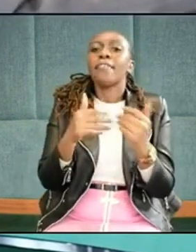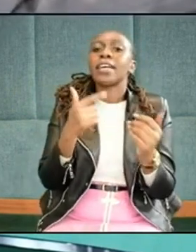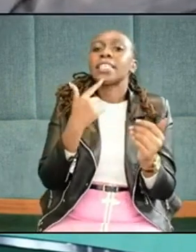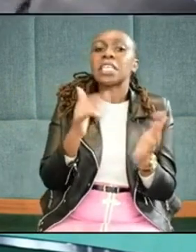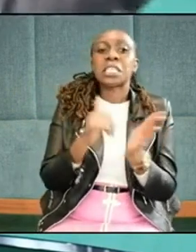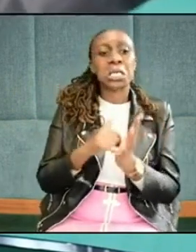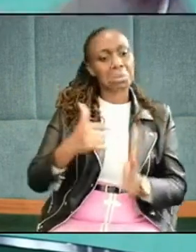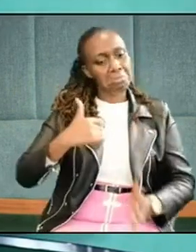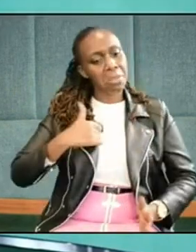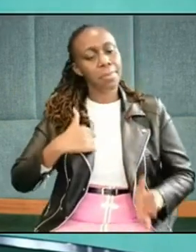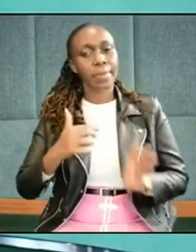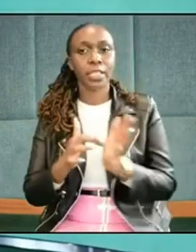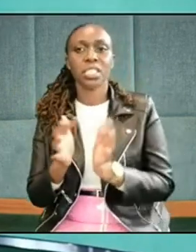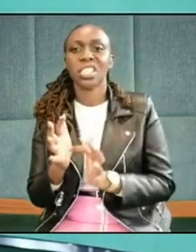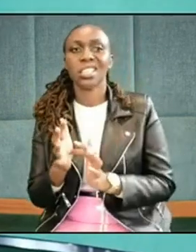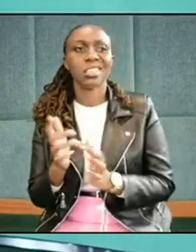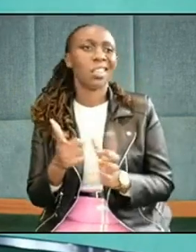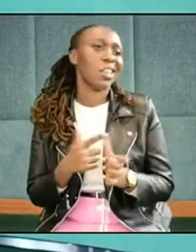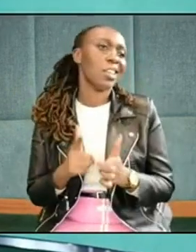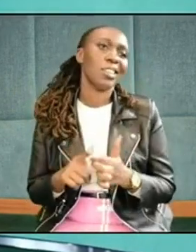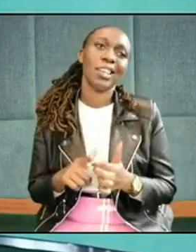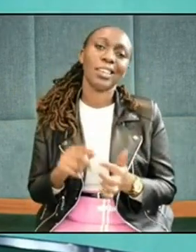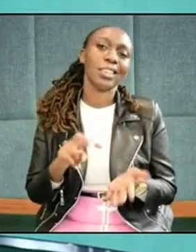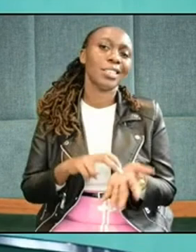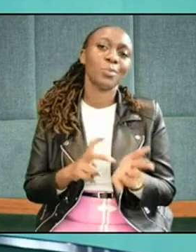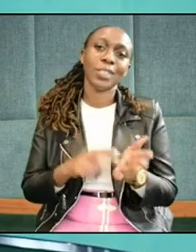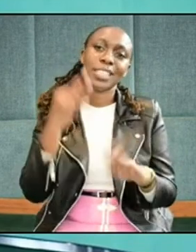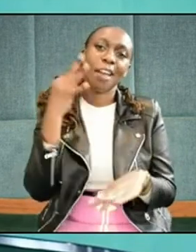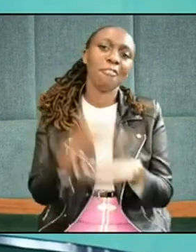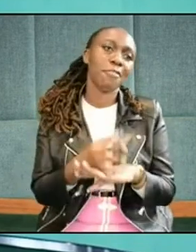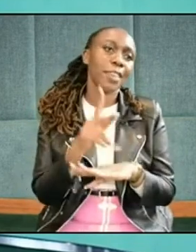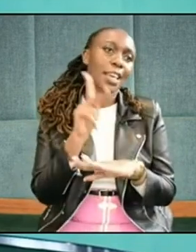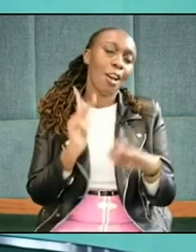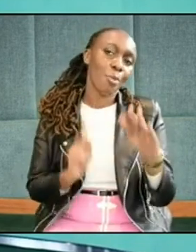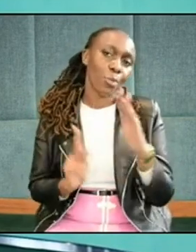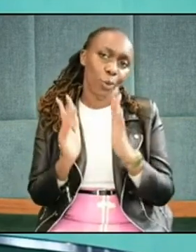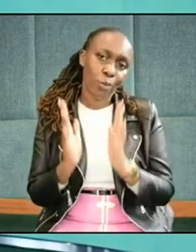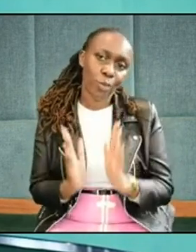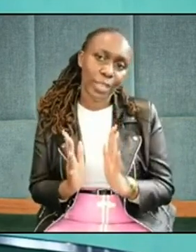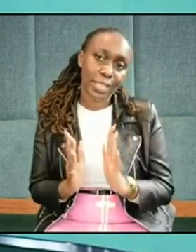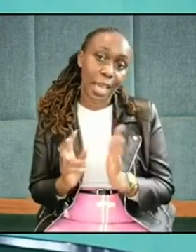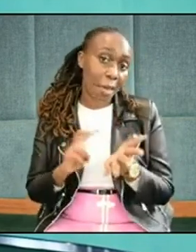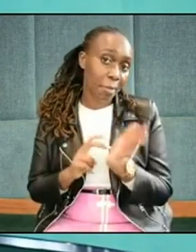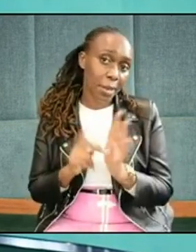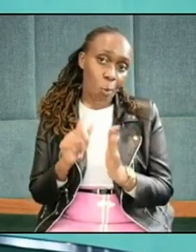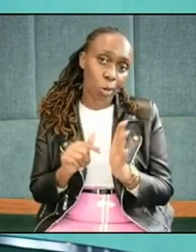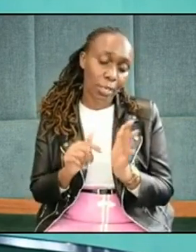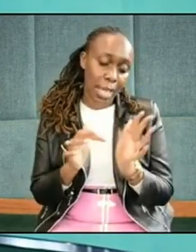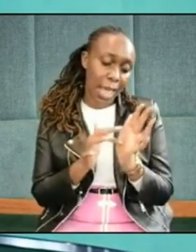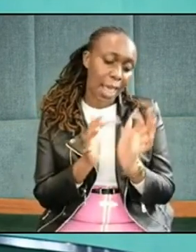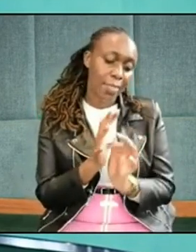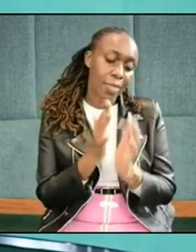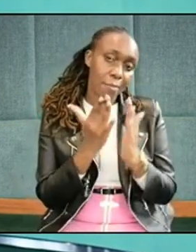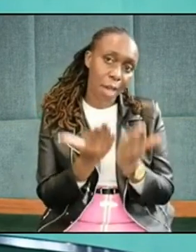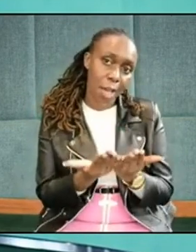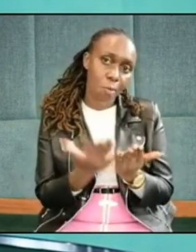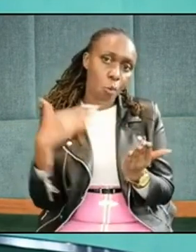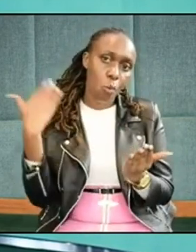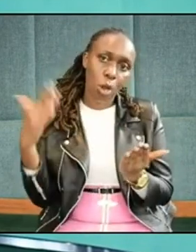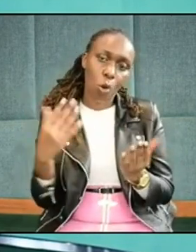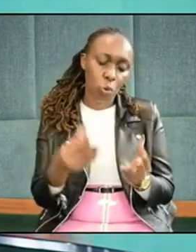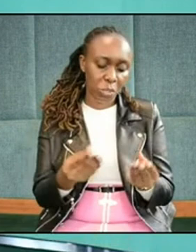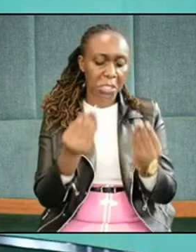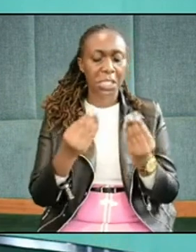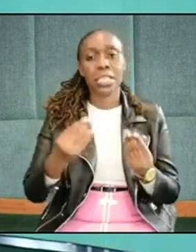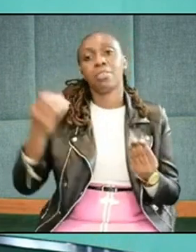clear indication they are not a true prophet. And therefore, the word of God will always give you